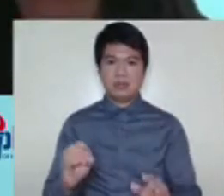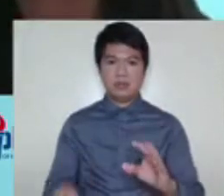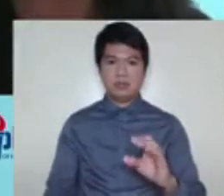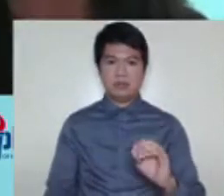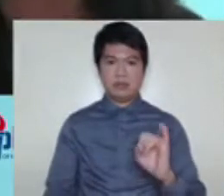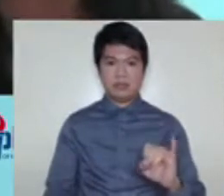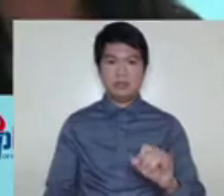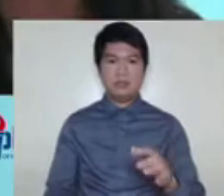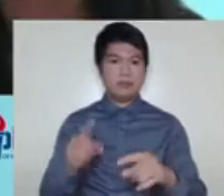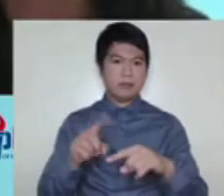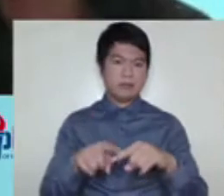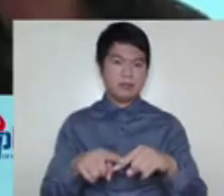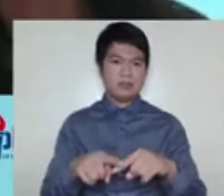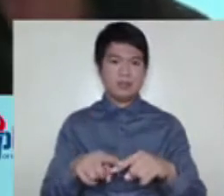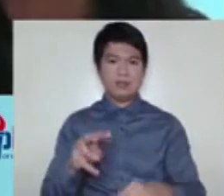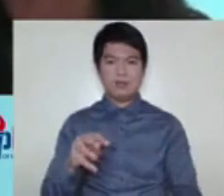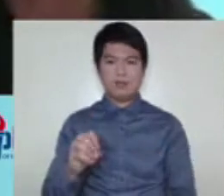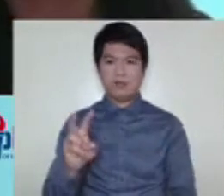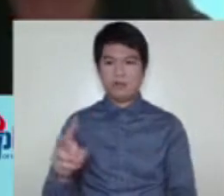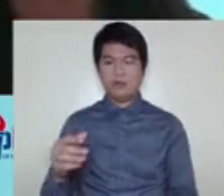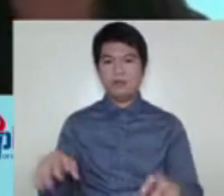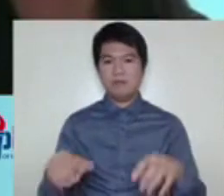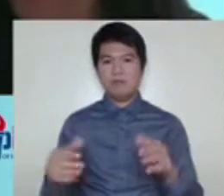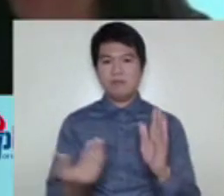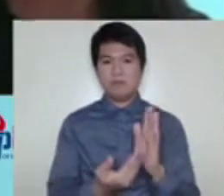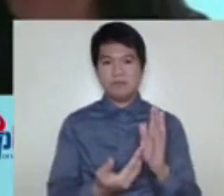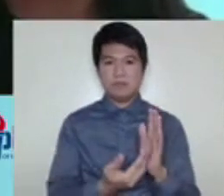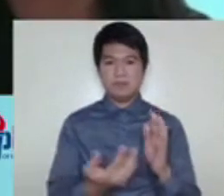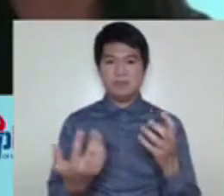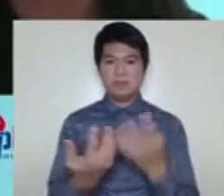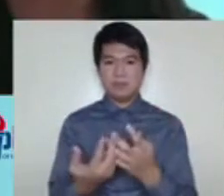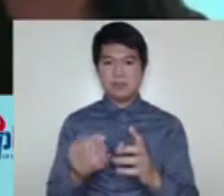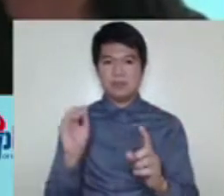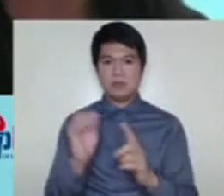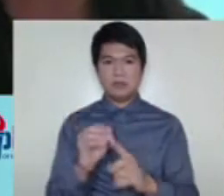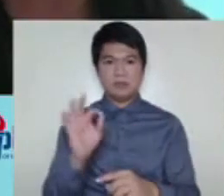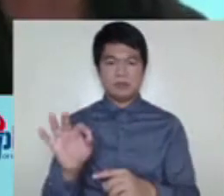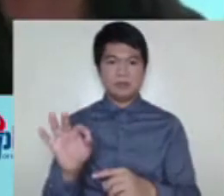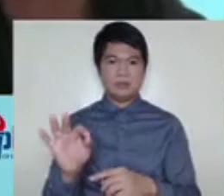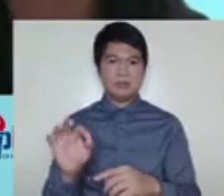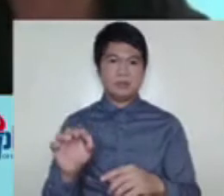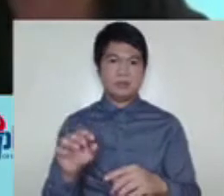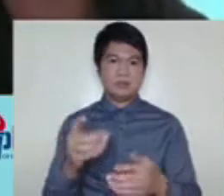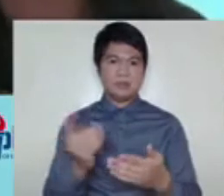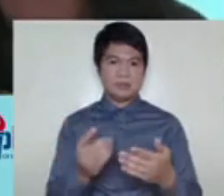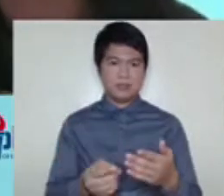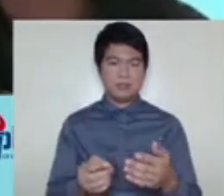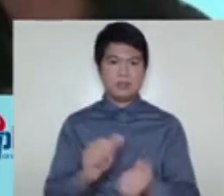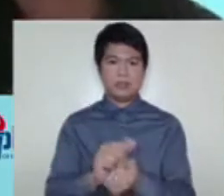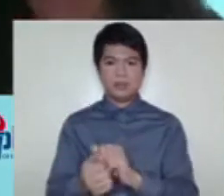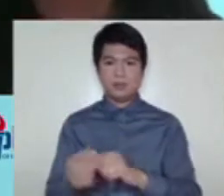MOV. So for Objective 9, assisted colleagues to design, adapt, and implement teaching strategies that are responsive